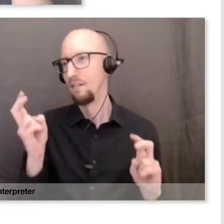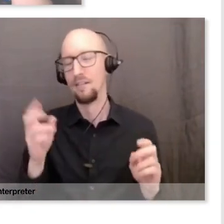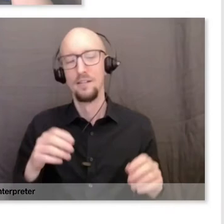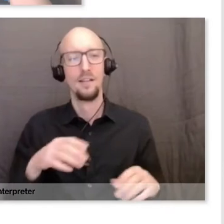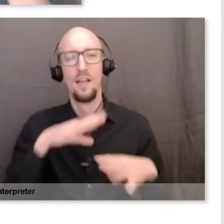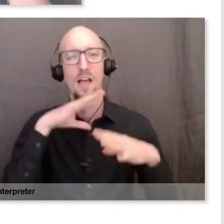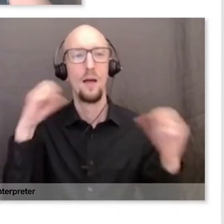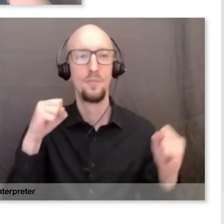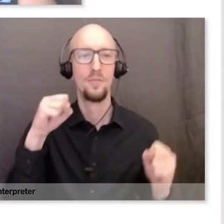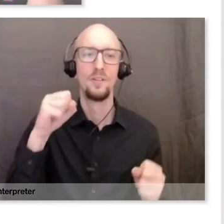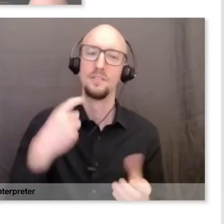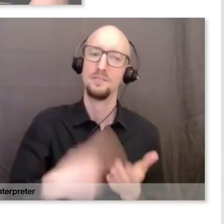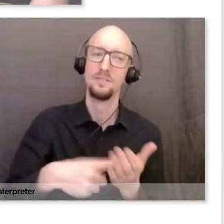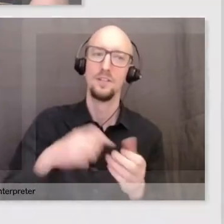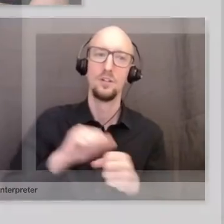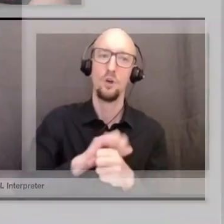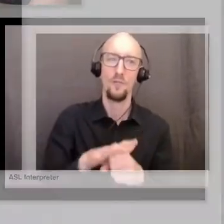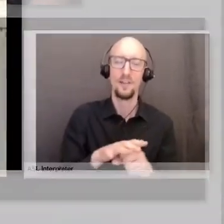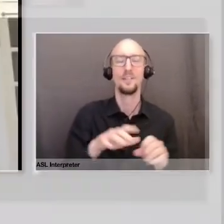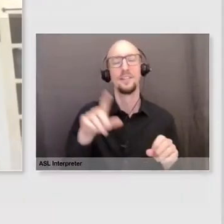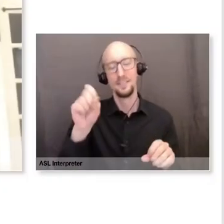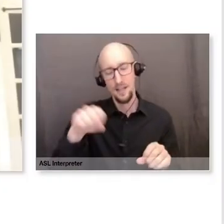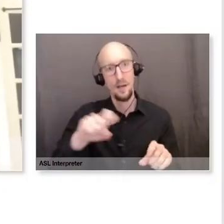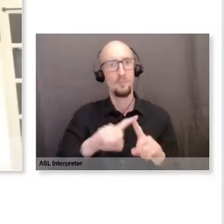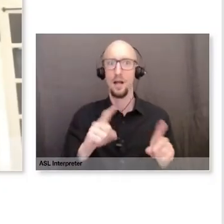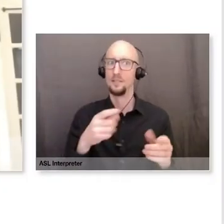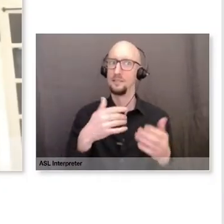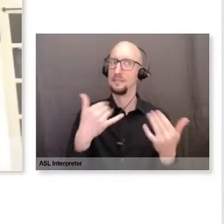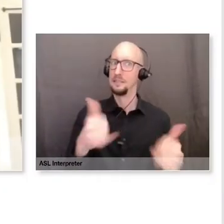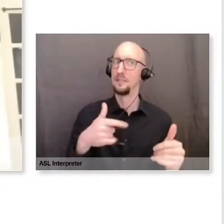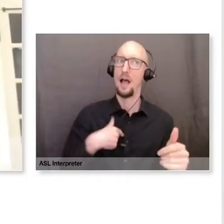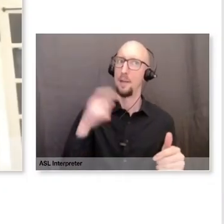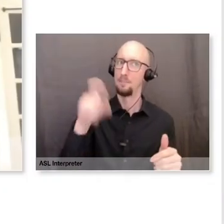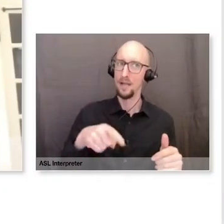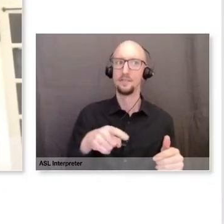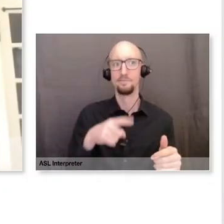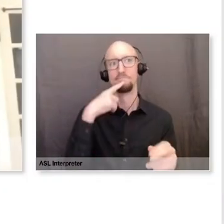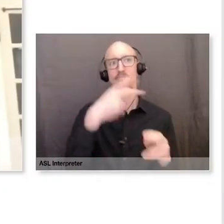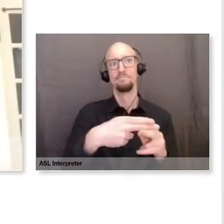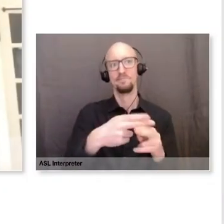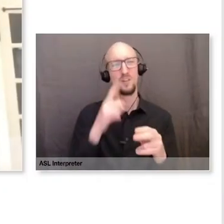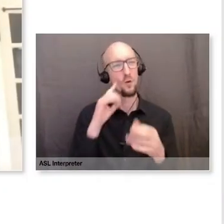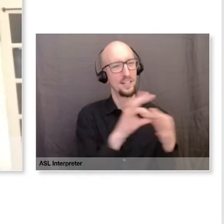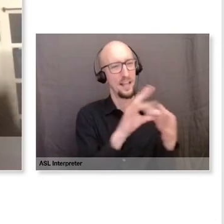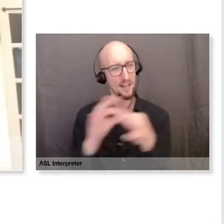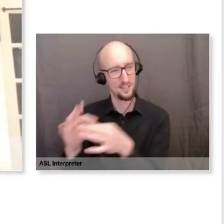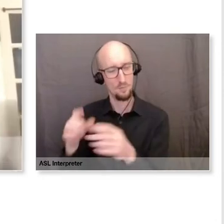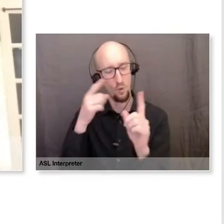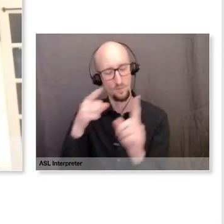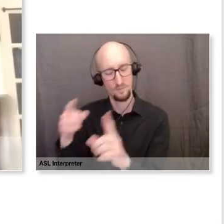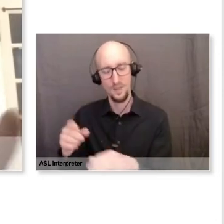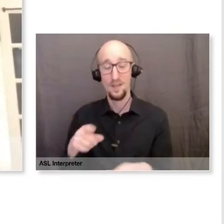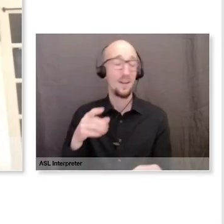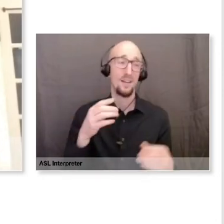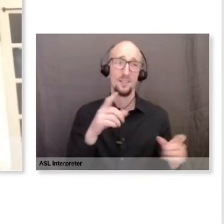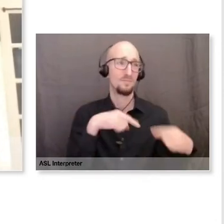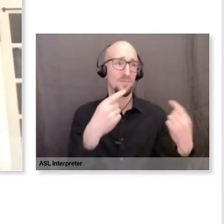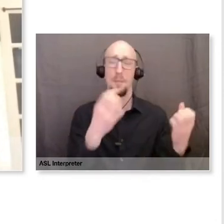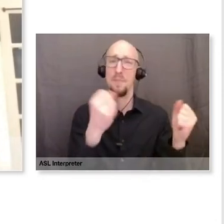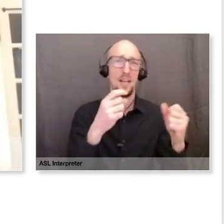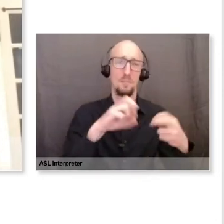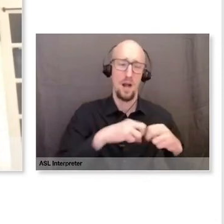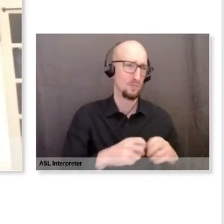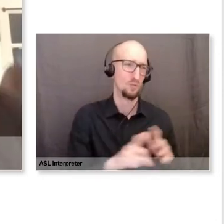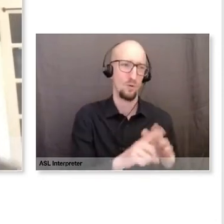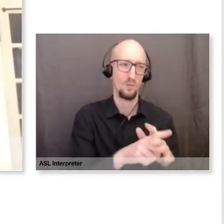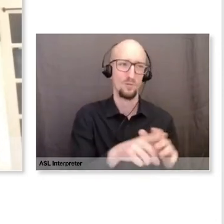I must say, to connect these points, I think for all the negatives and all the things that were botched, and I've written a lot about them, and I